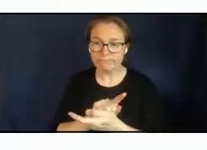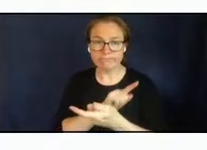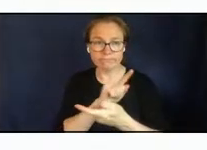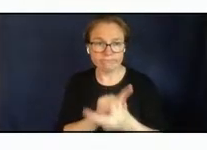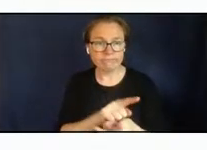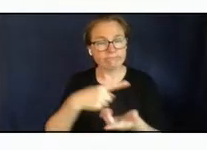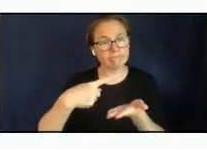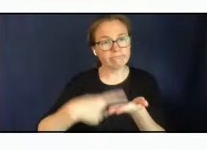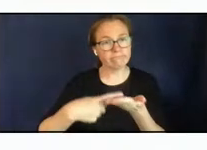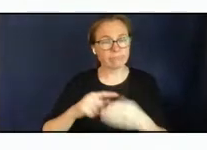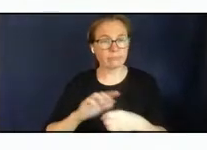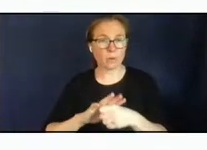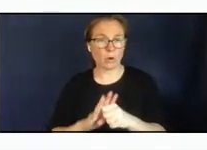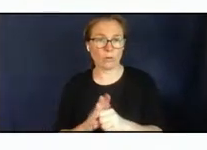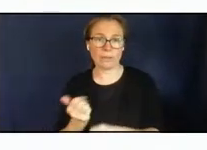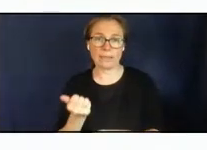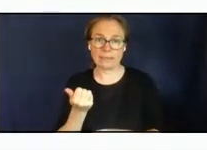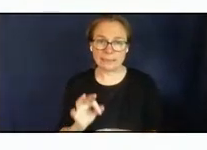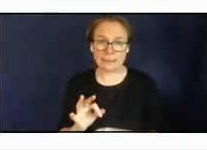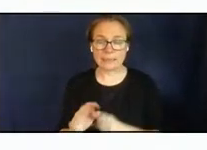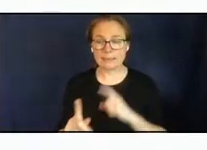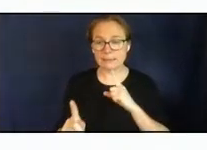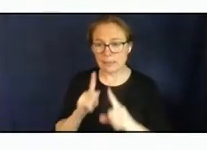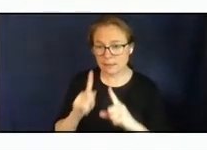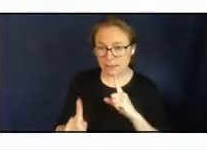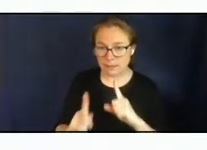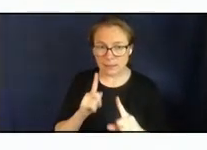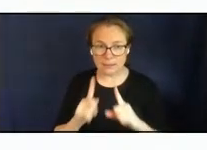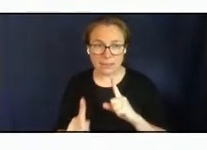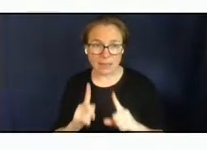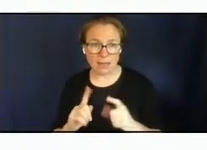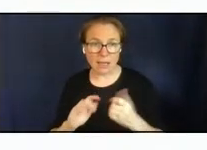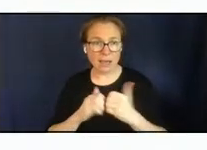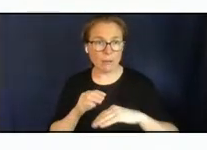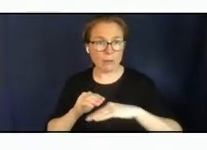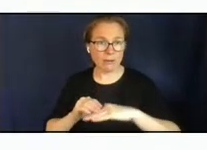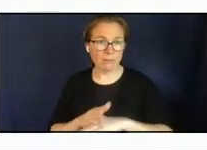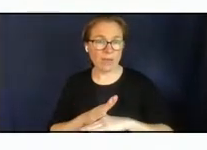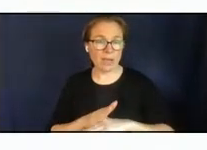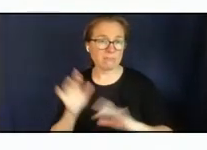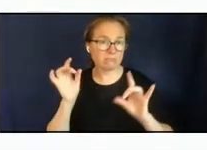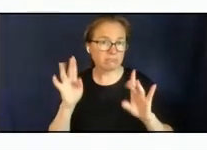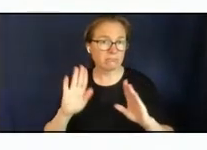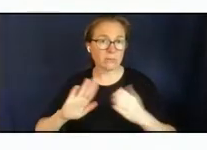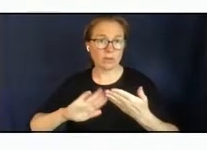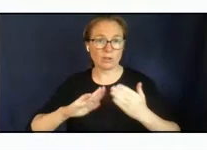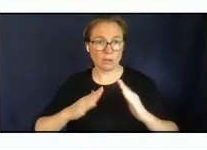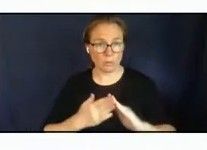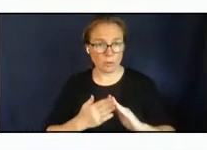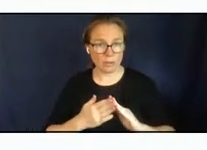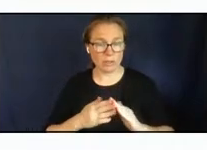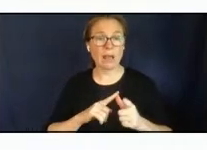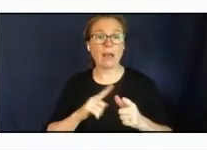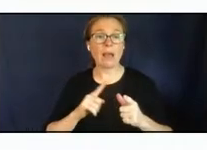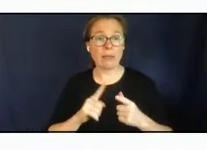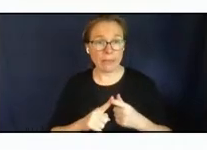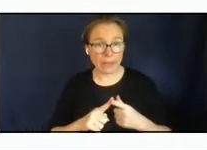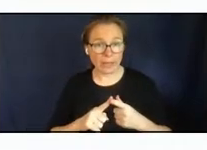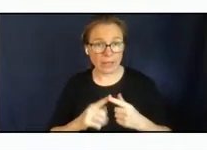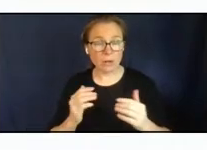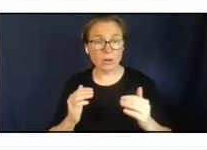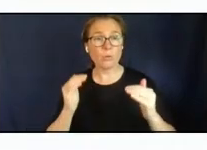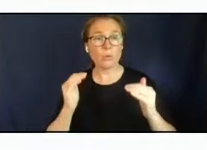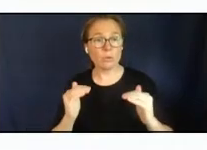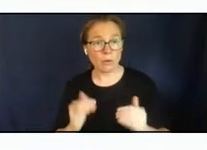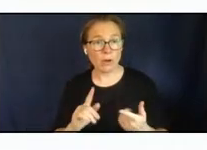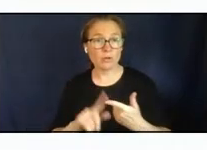just talk about the real devastation in communities in order to move to vaccination. And that work